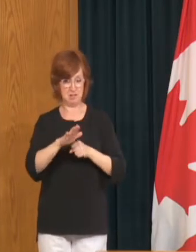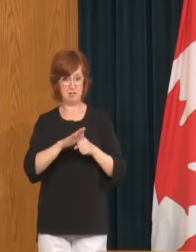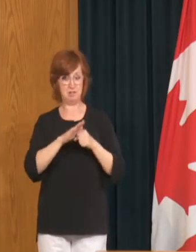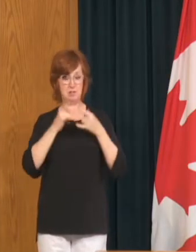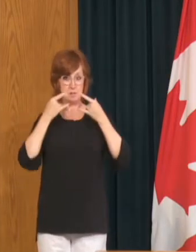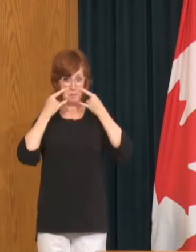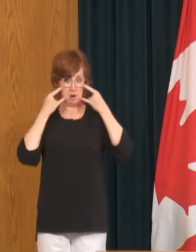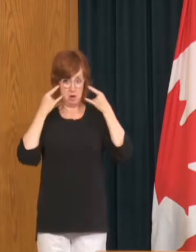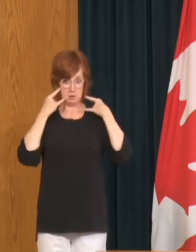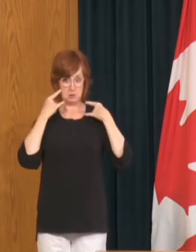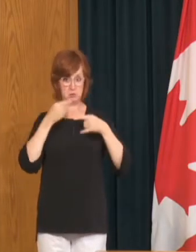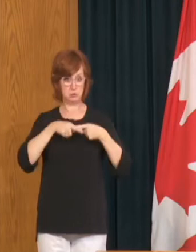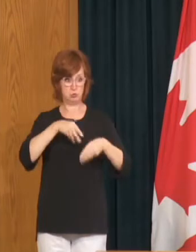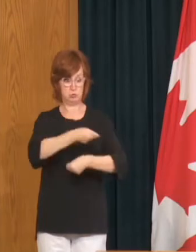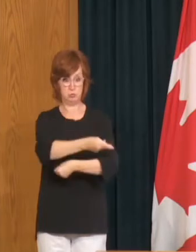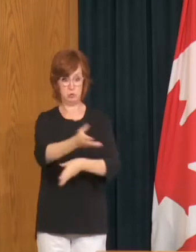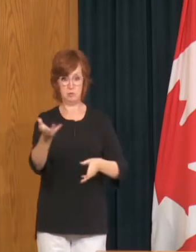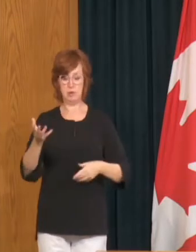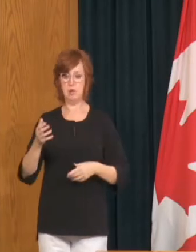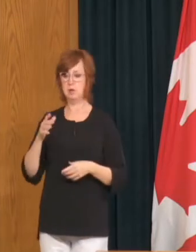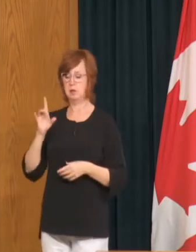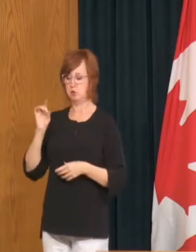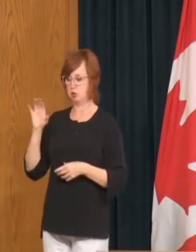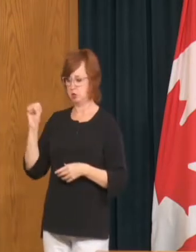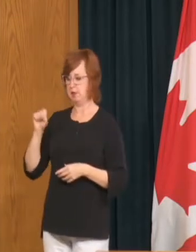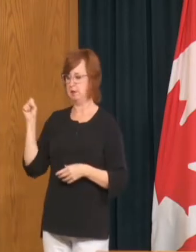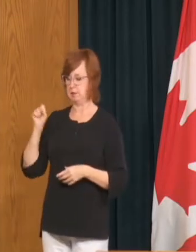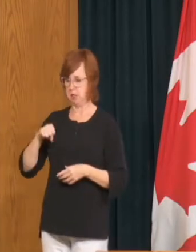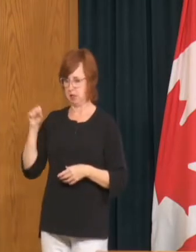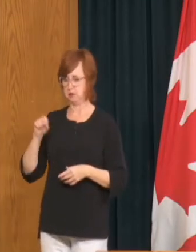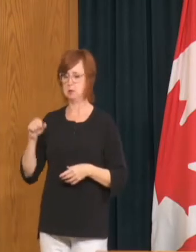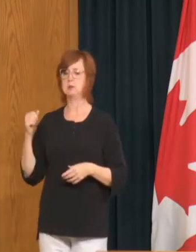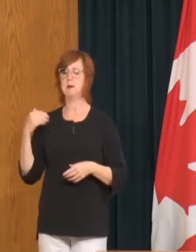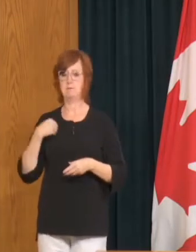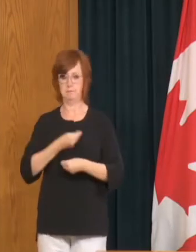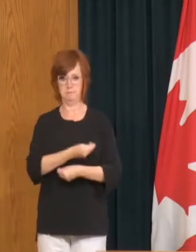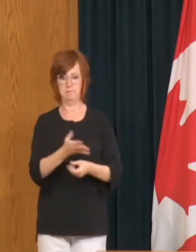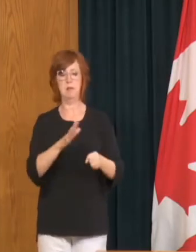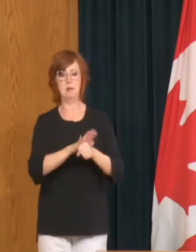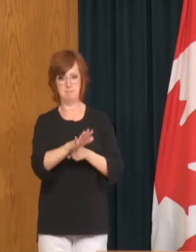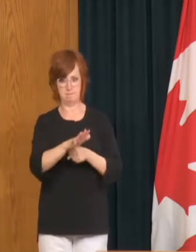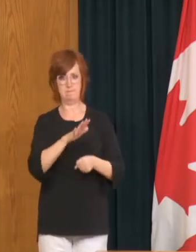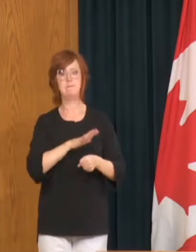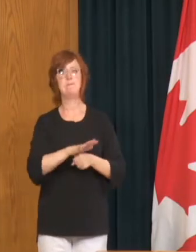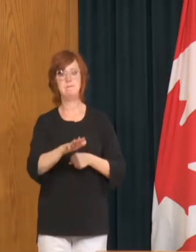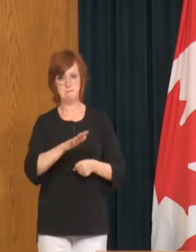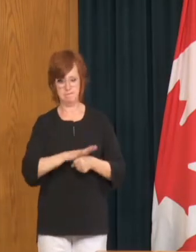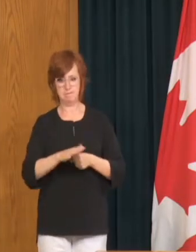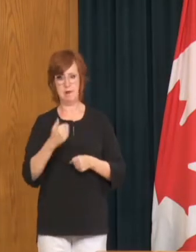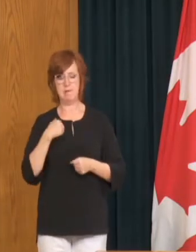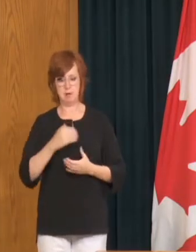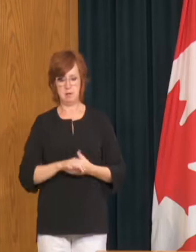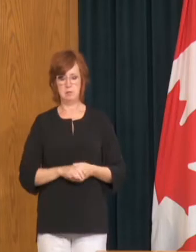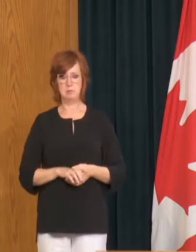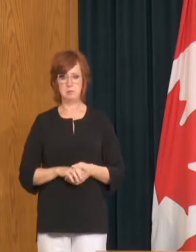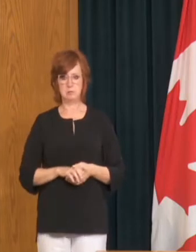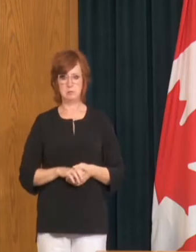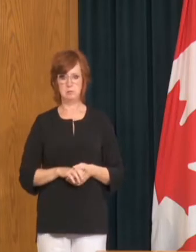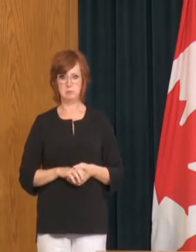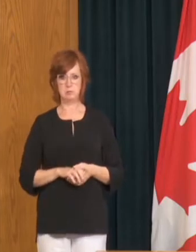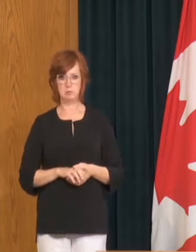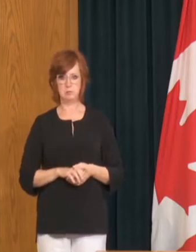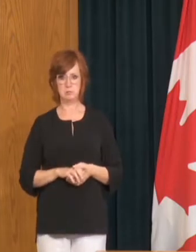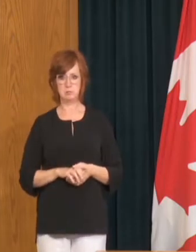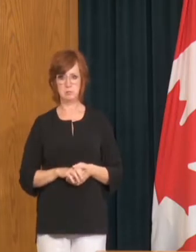at this point, they are available for visitors, and it is important that that it's not just being available, but visitors